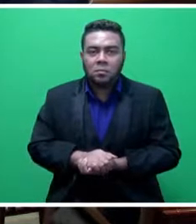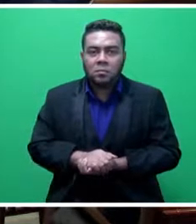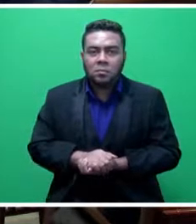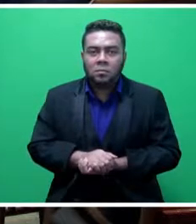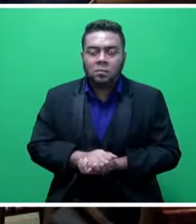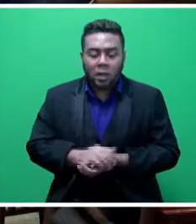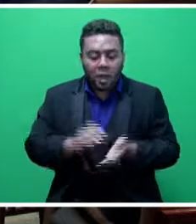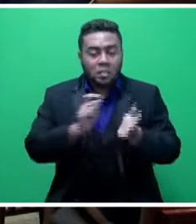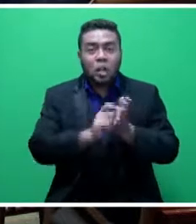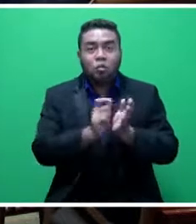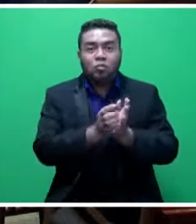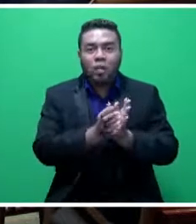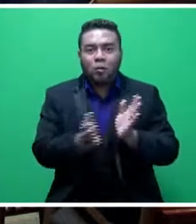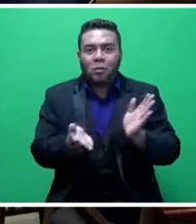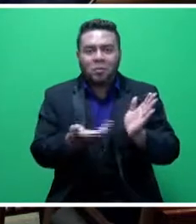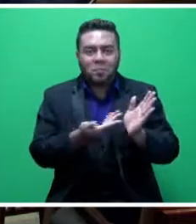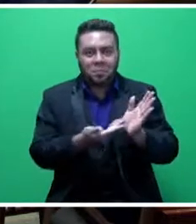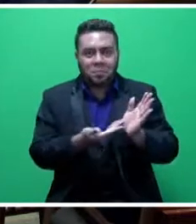Secretary General.